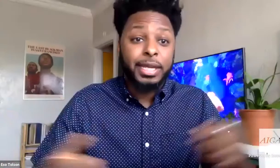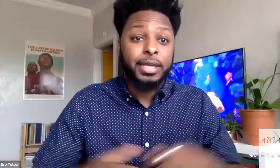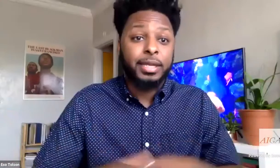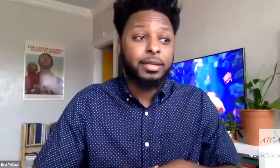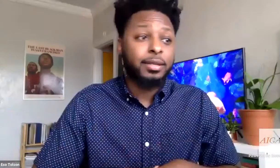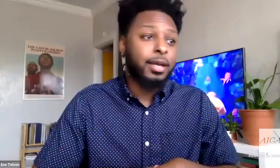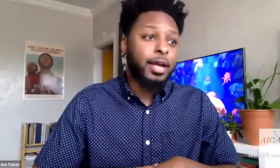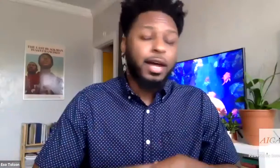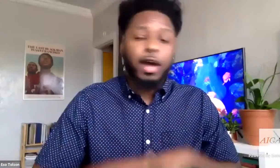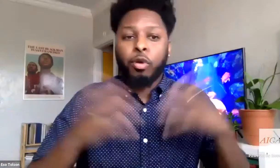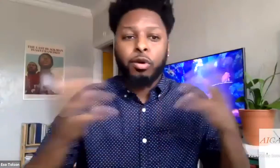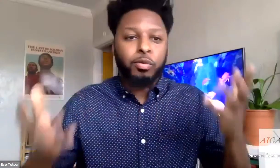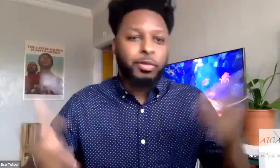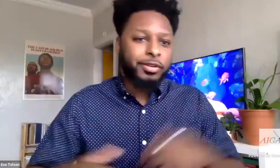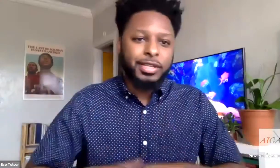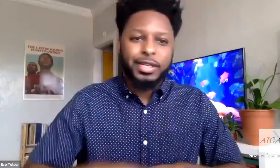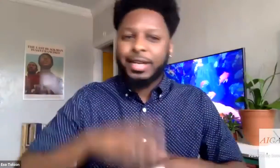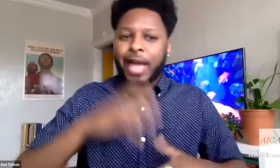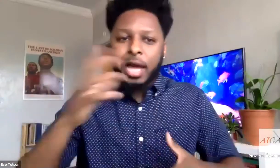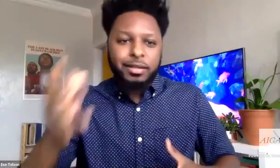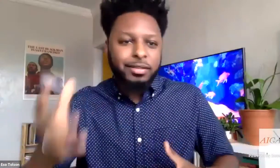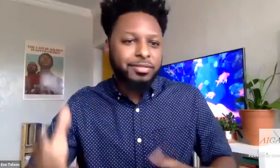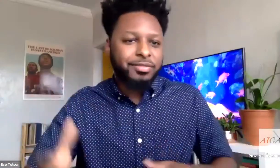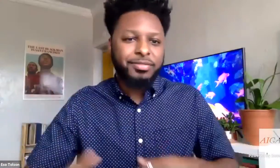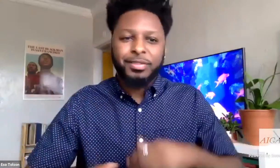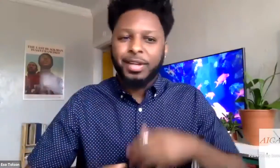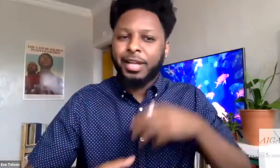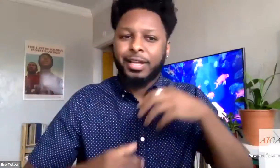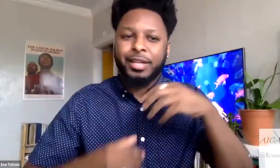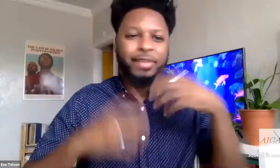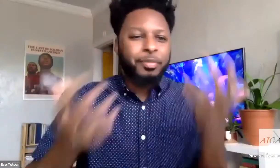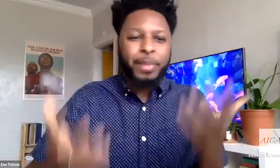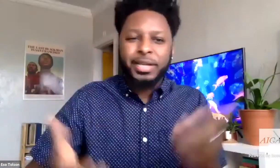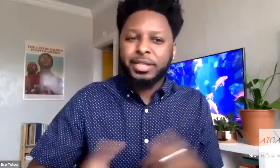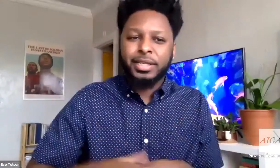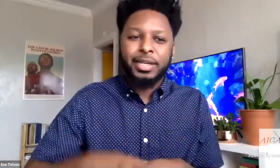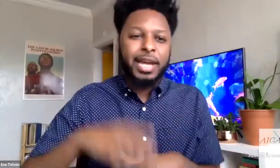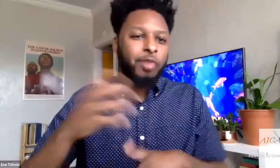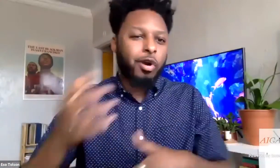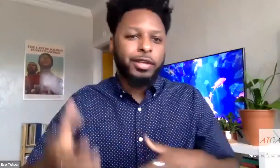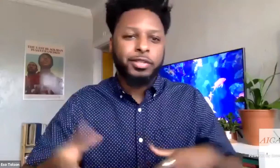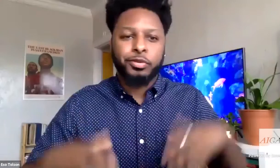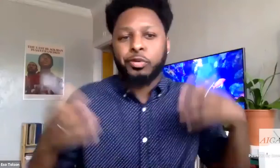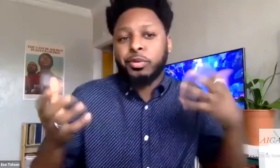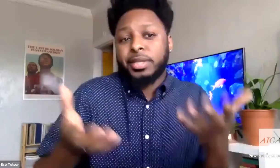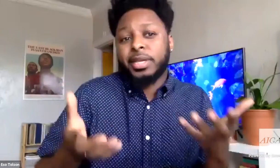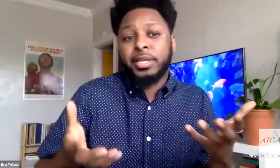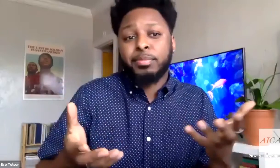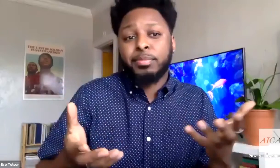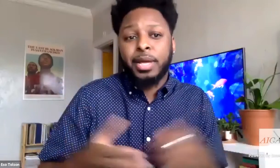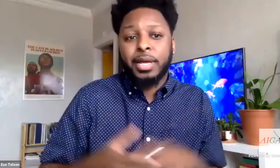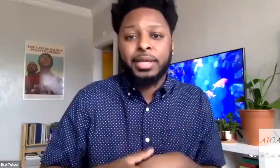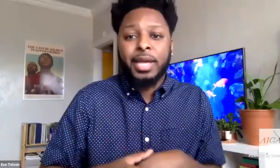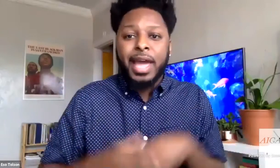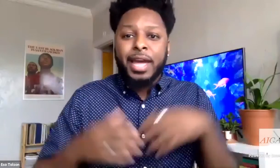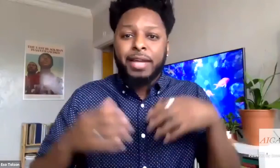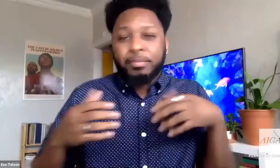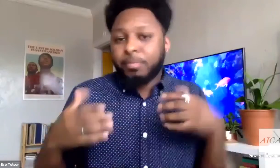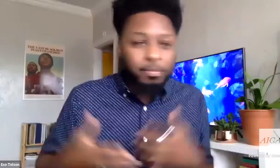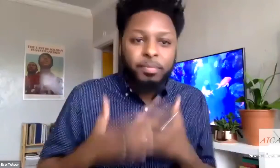out in a world where there's a lot of information, a lot of artists who are doing things,